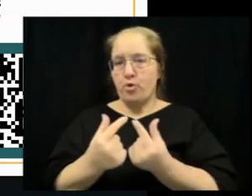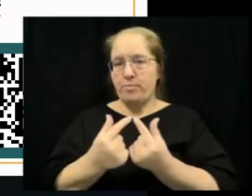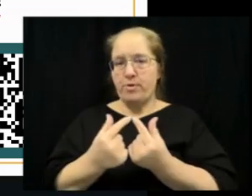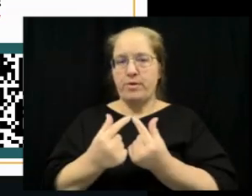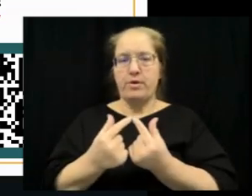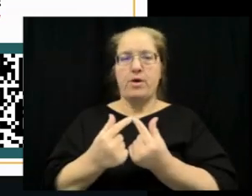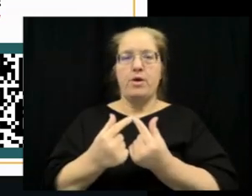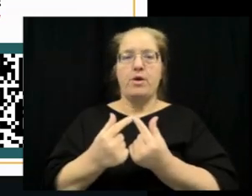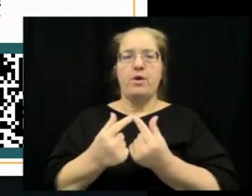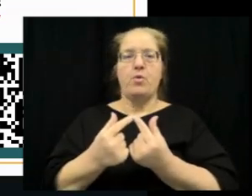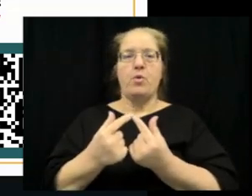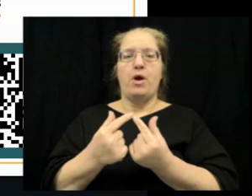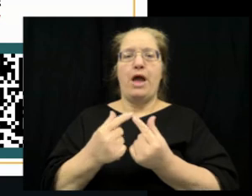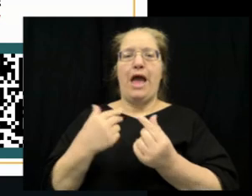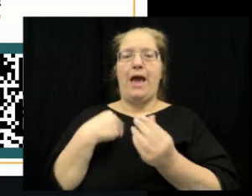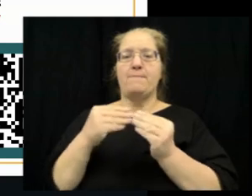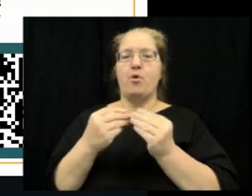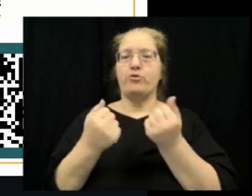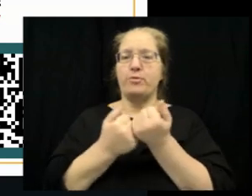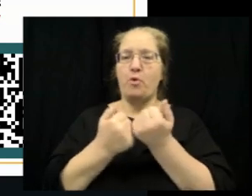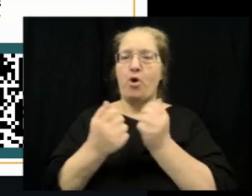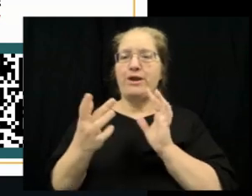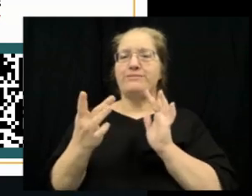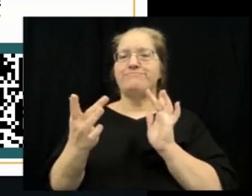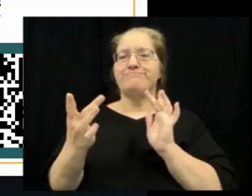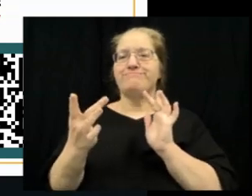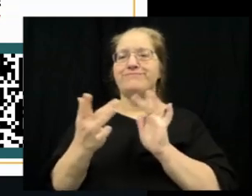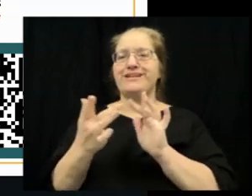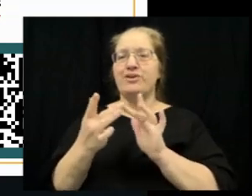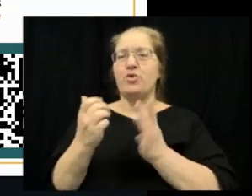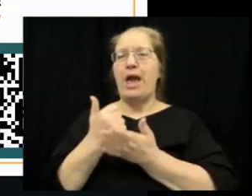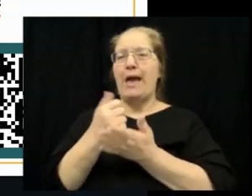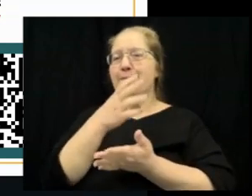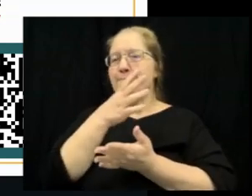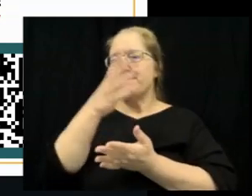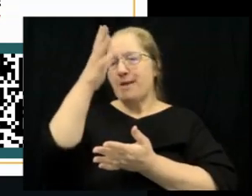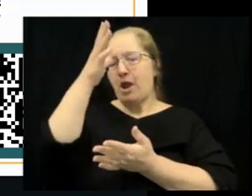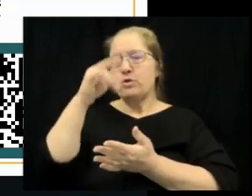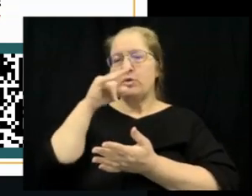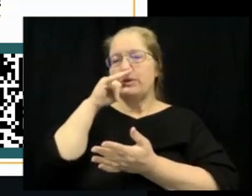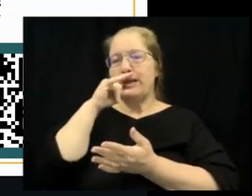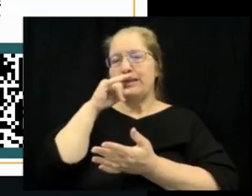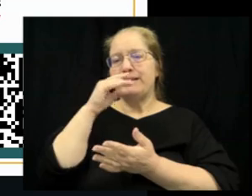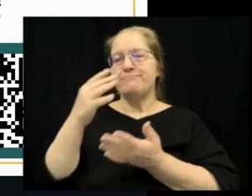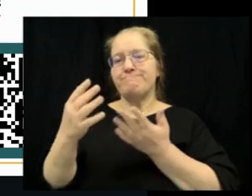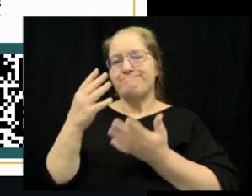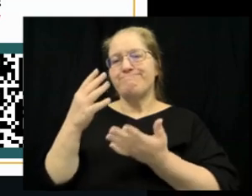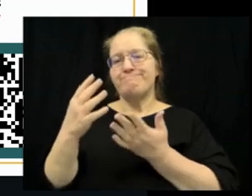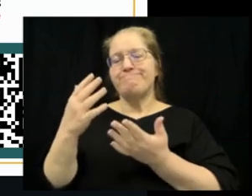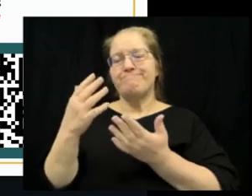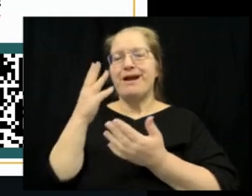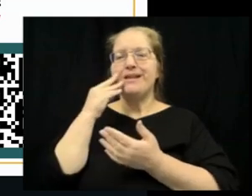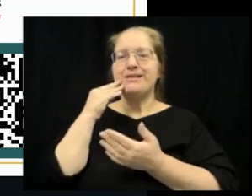that additional layer of support and connection to help parents whose children may experience school